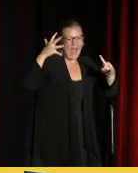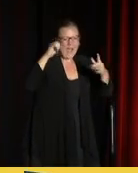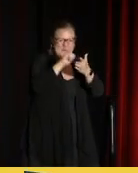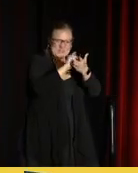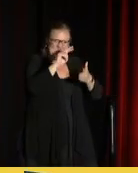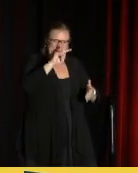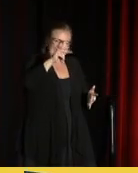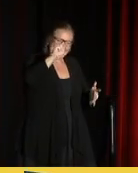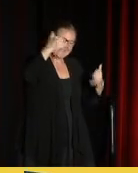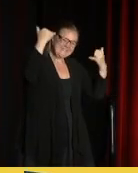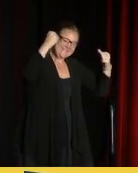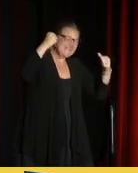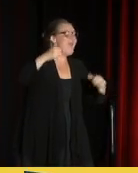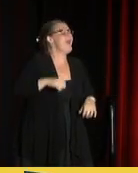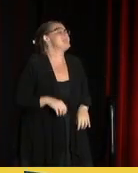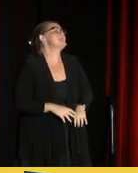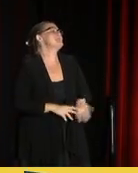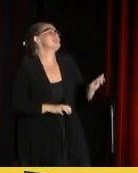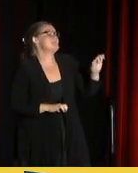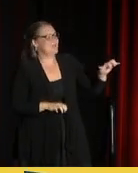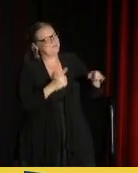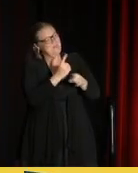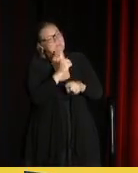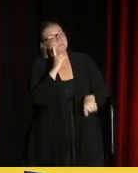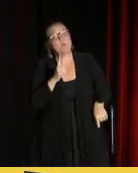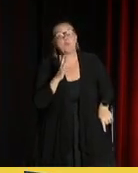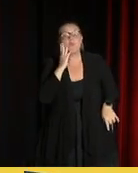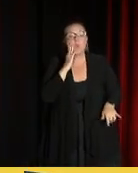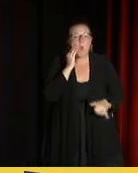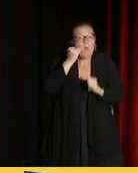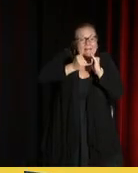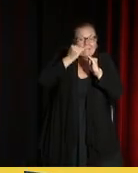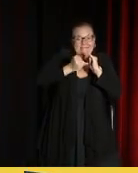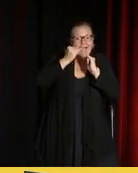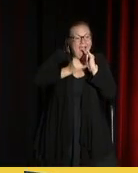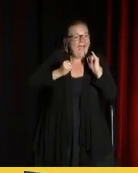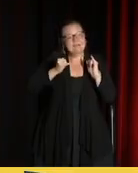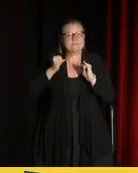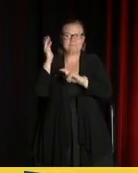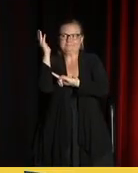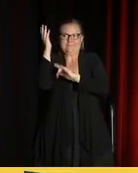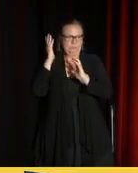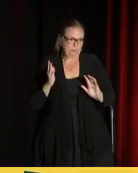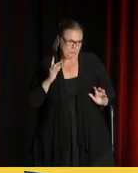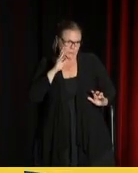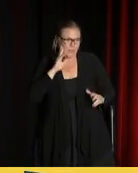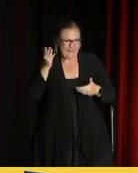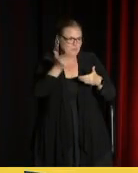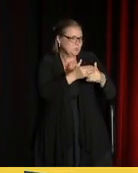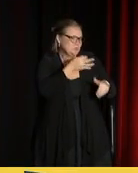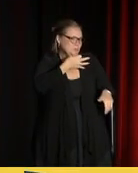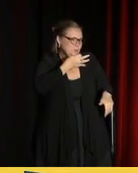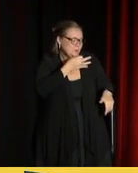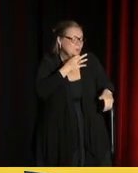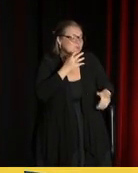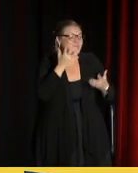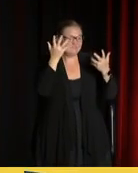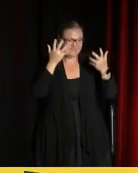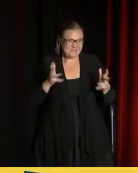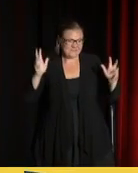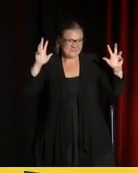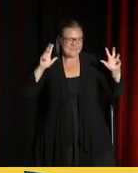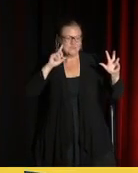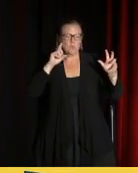That's it. All right. So, as you know, today's our final keynote, who I will be introducing momentarily, and then after that, we're going